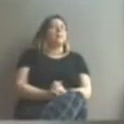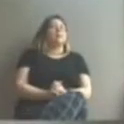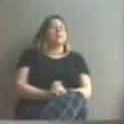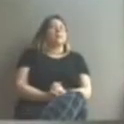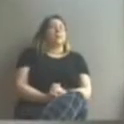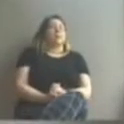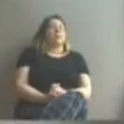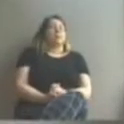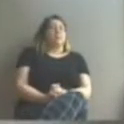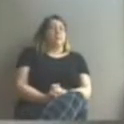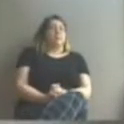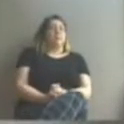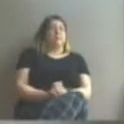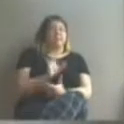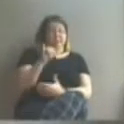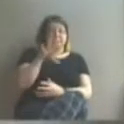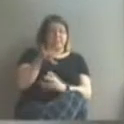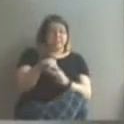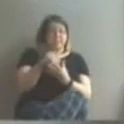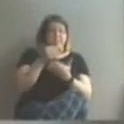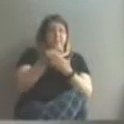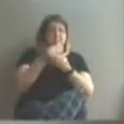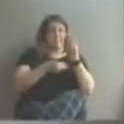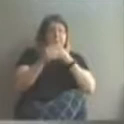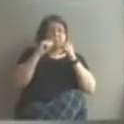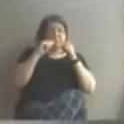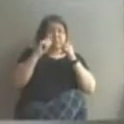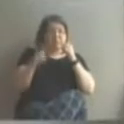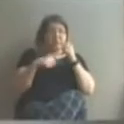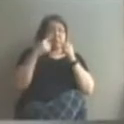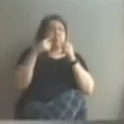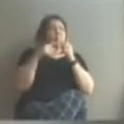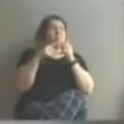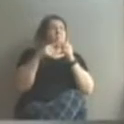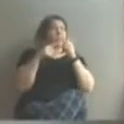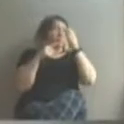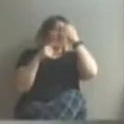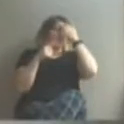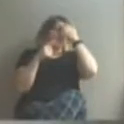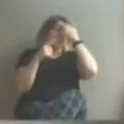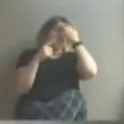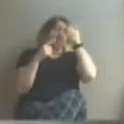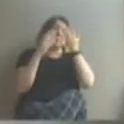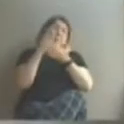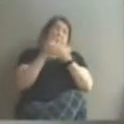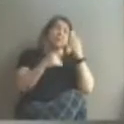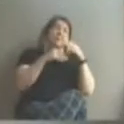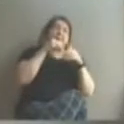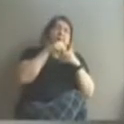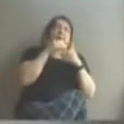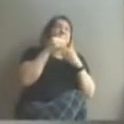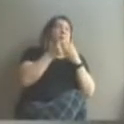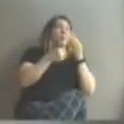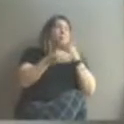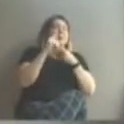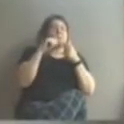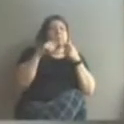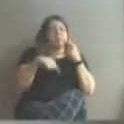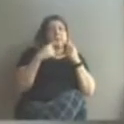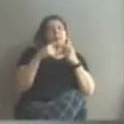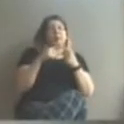this is within the budget cycle. So, like I was saying, that some of them are within the budget cycle, they're getting